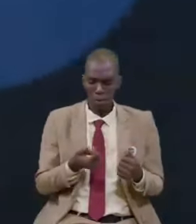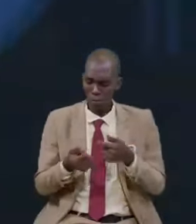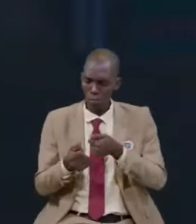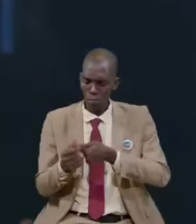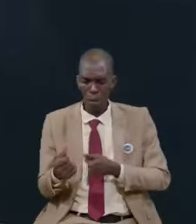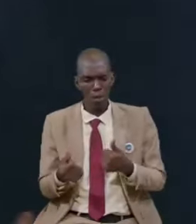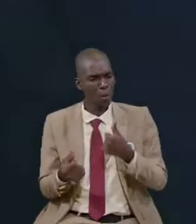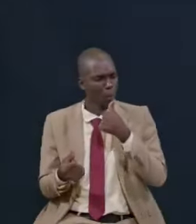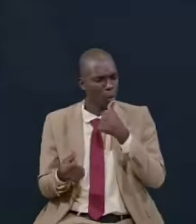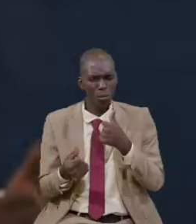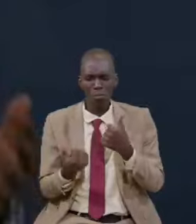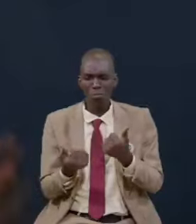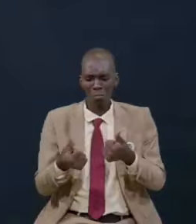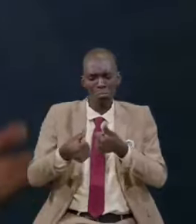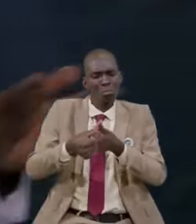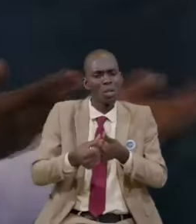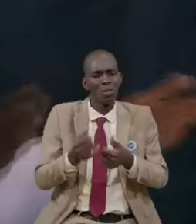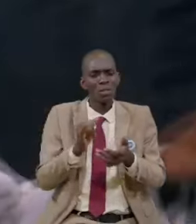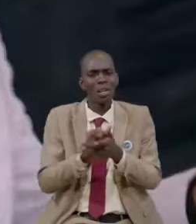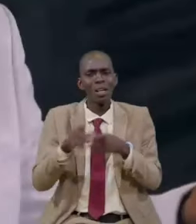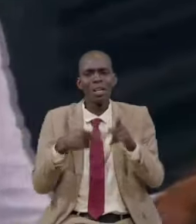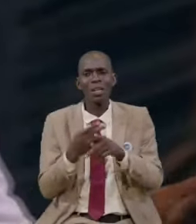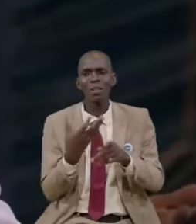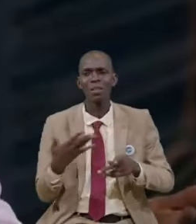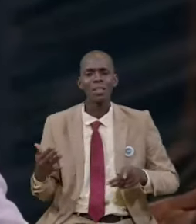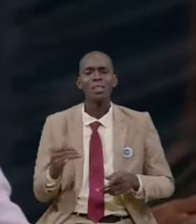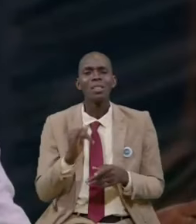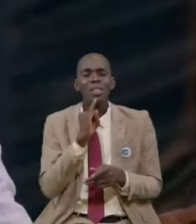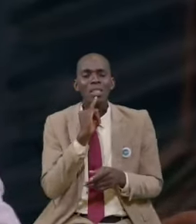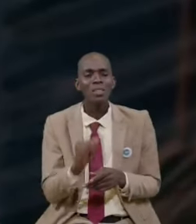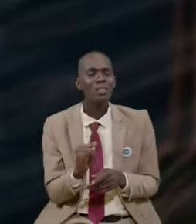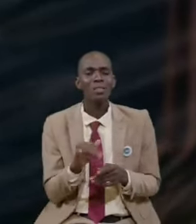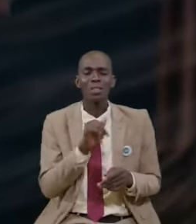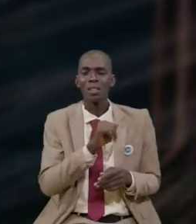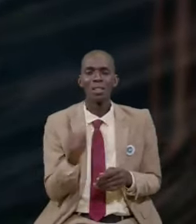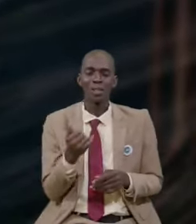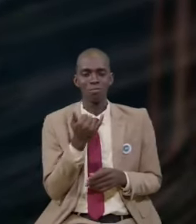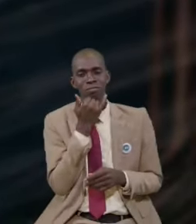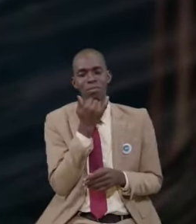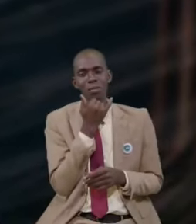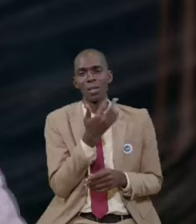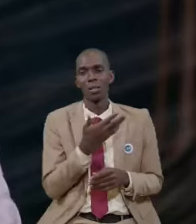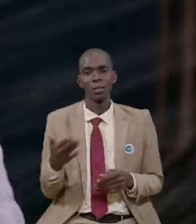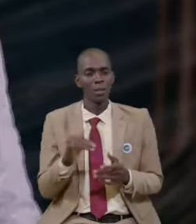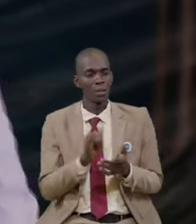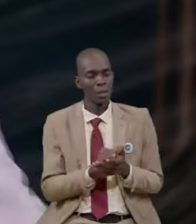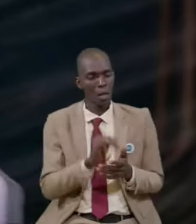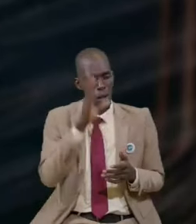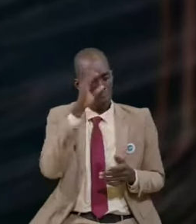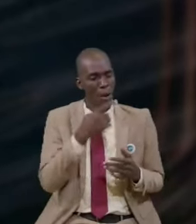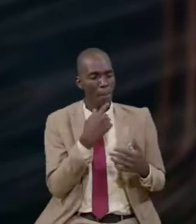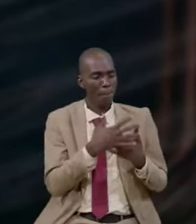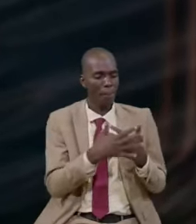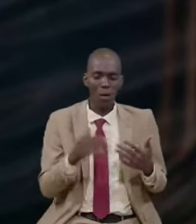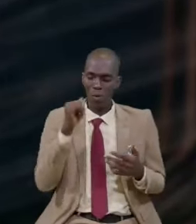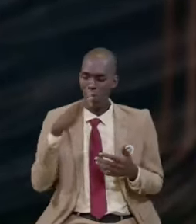the devil that brings blood out of you and blood out of her and blood out of him. If you're